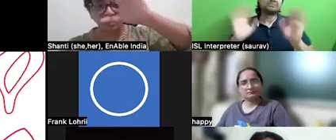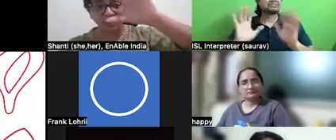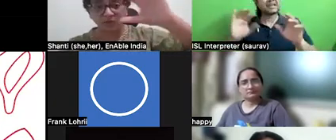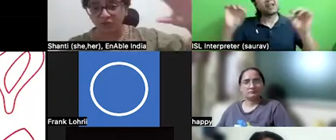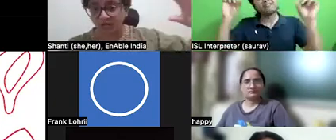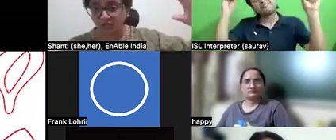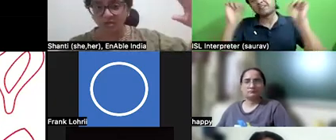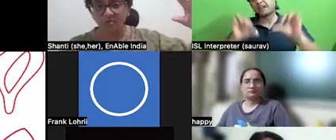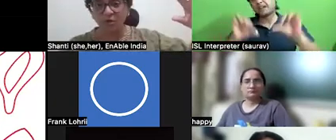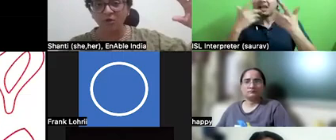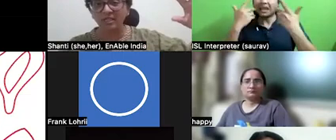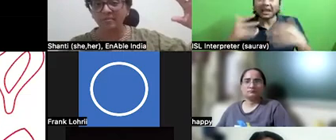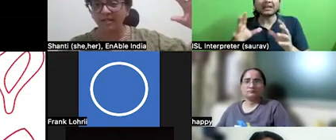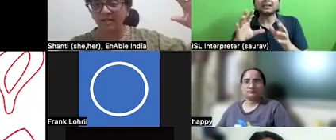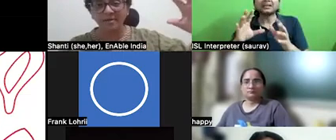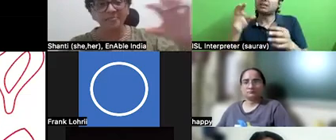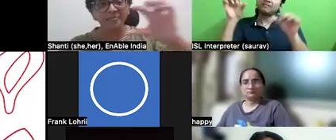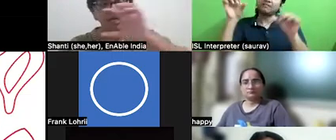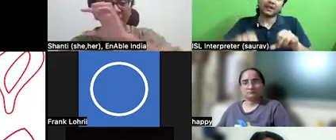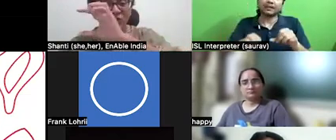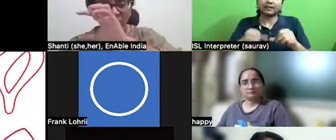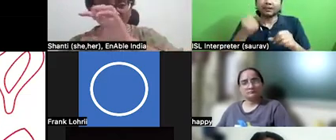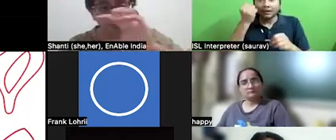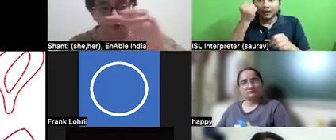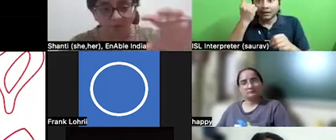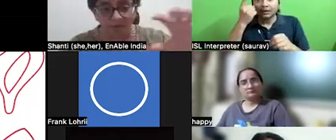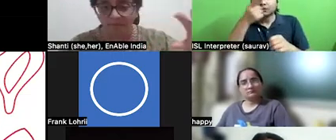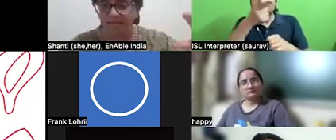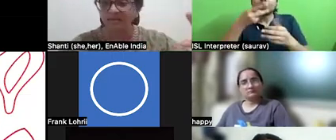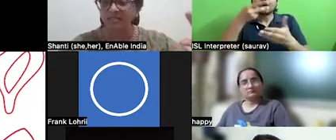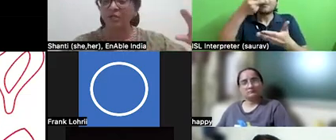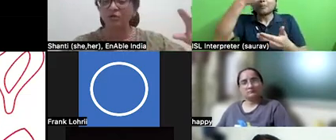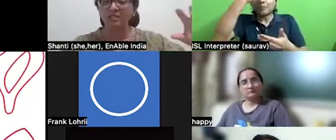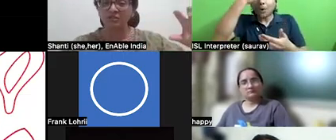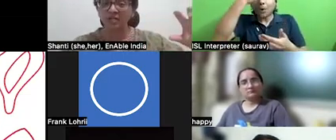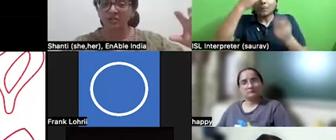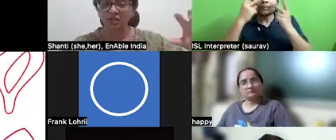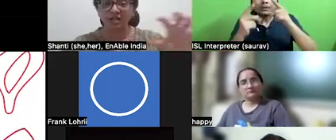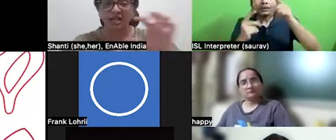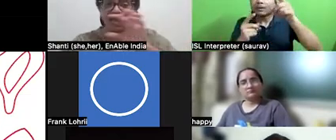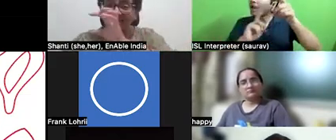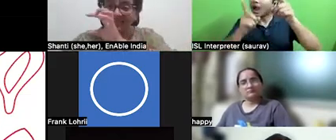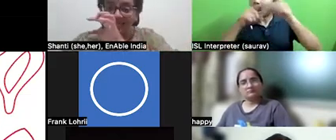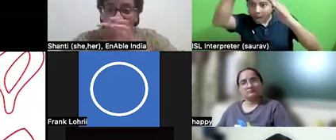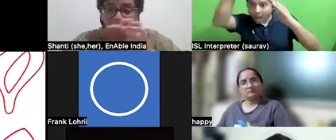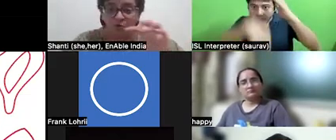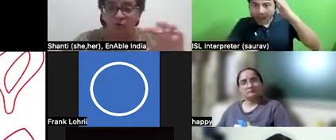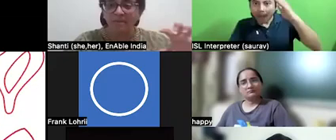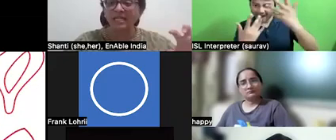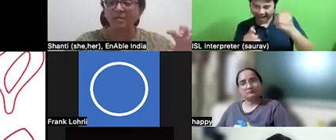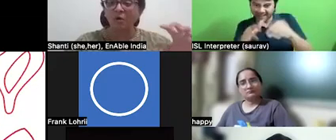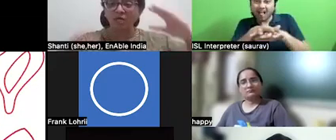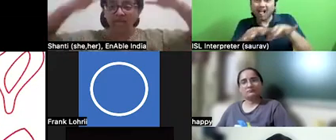iceberg, the structure below the barrier, and I've shown the problem patterns below the structure. And then I've shown mental models at